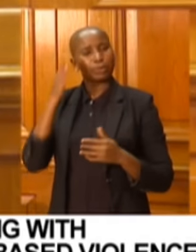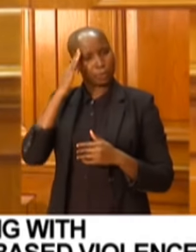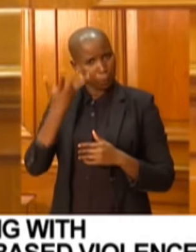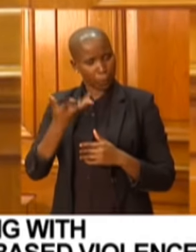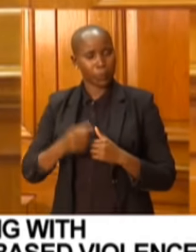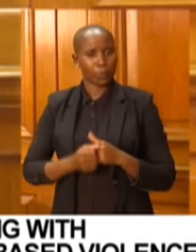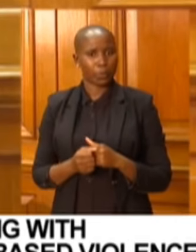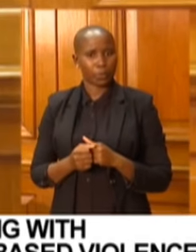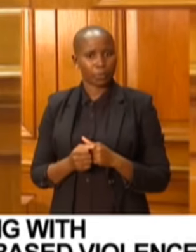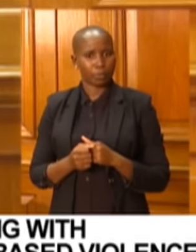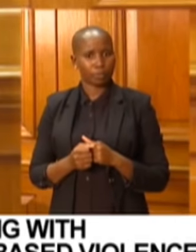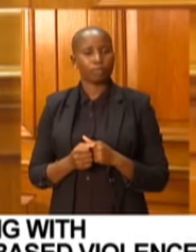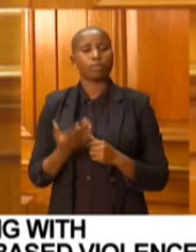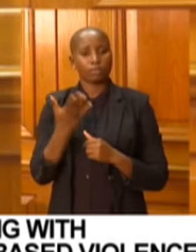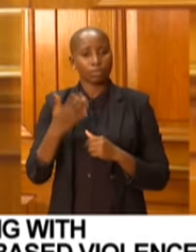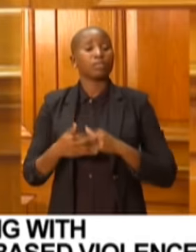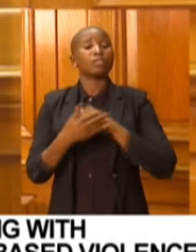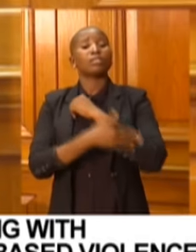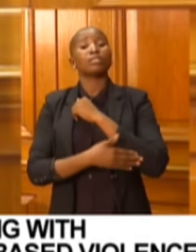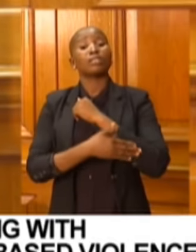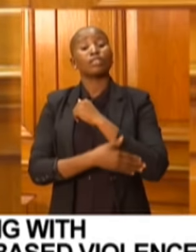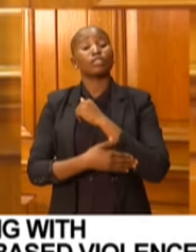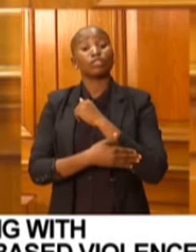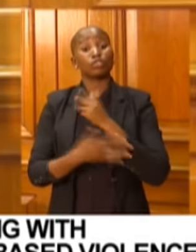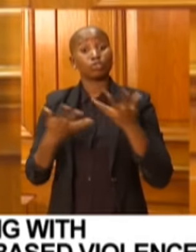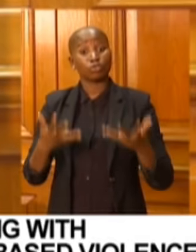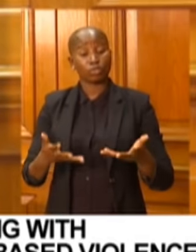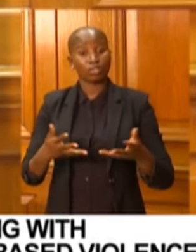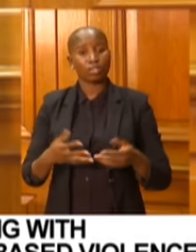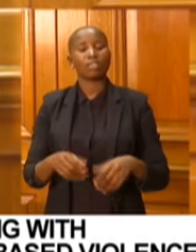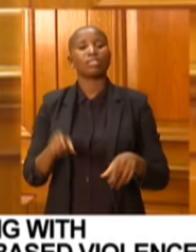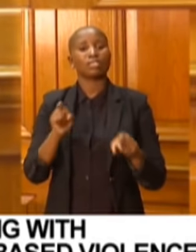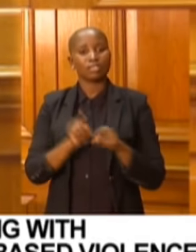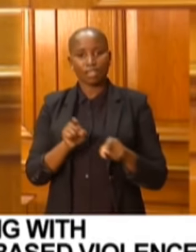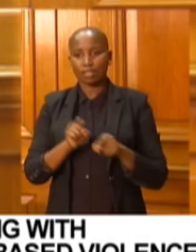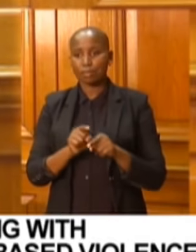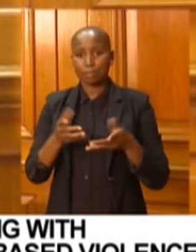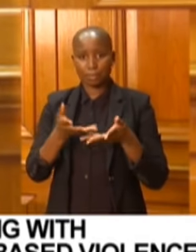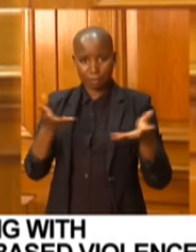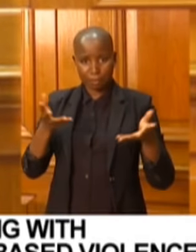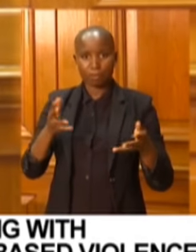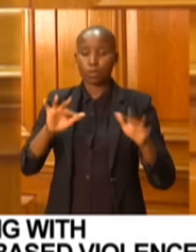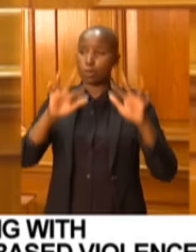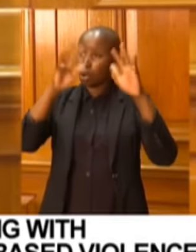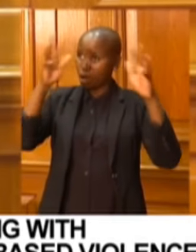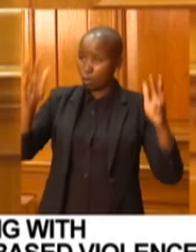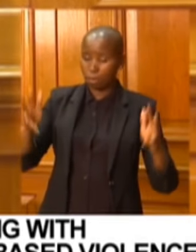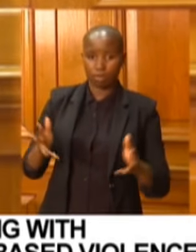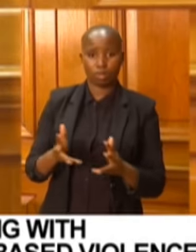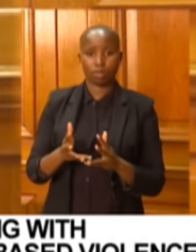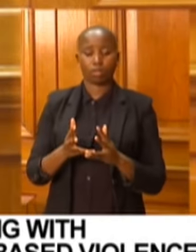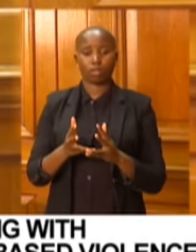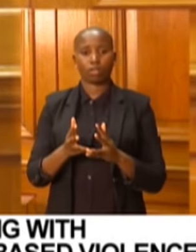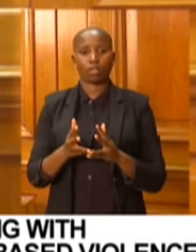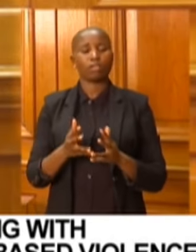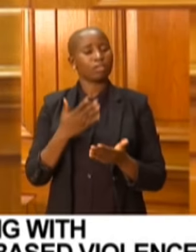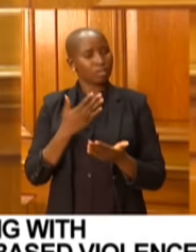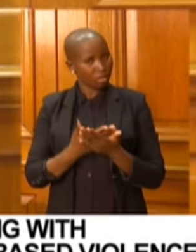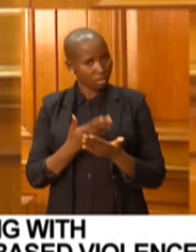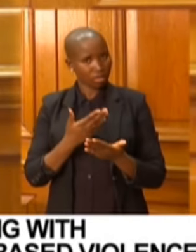we need to do as a nation, as well as a continent and as a global community to overcome